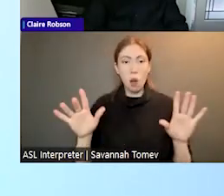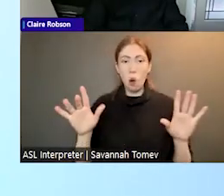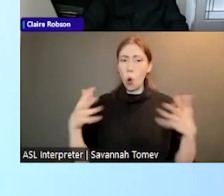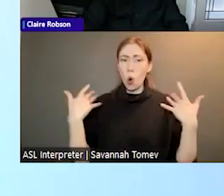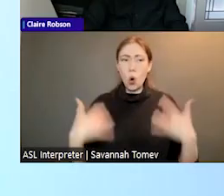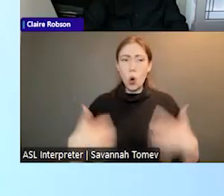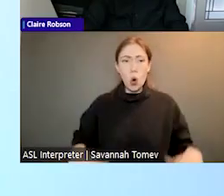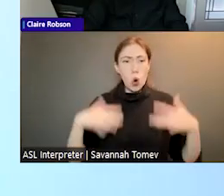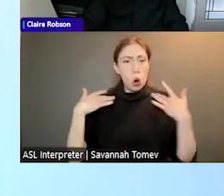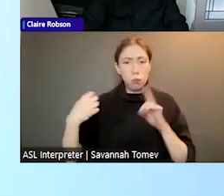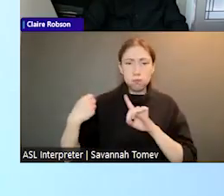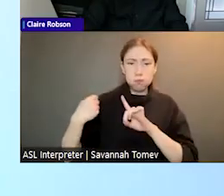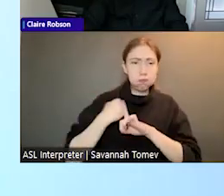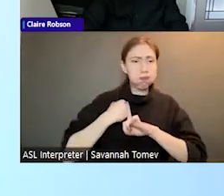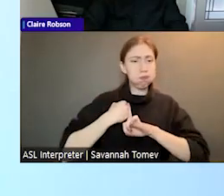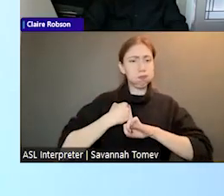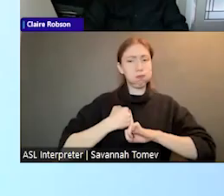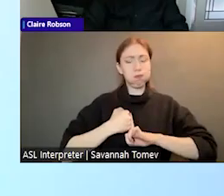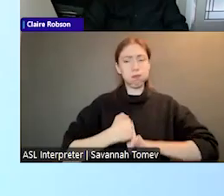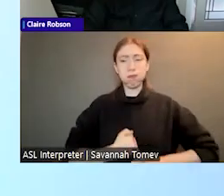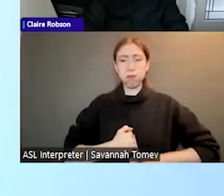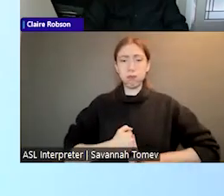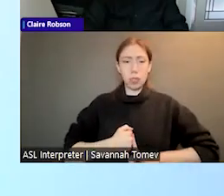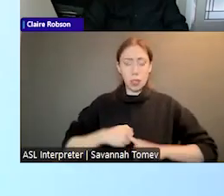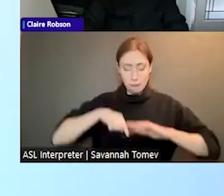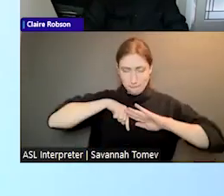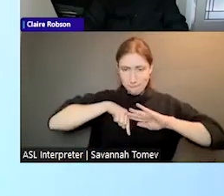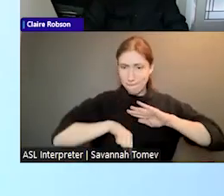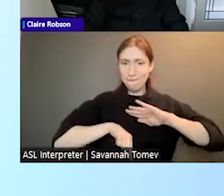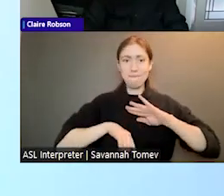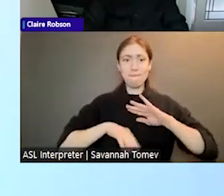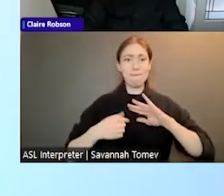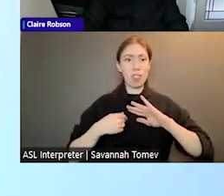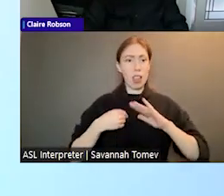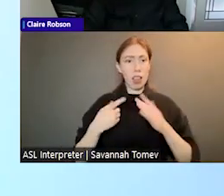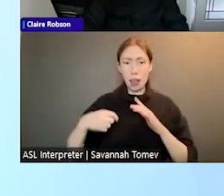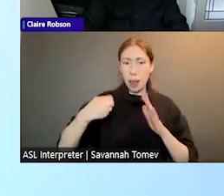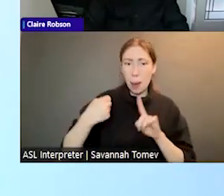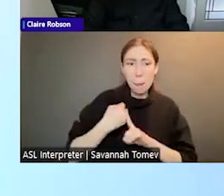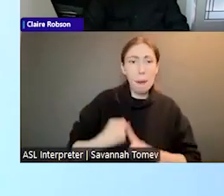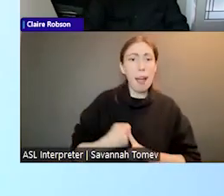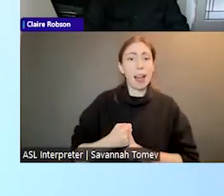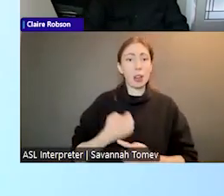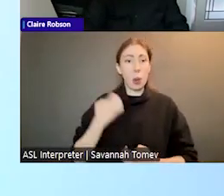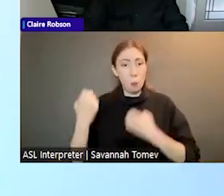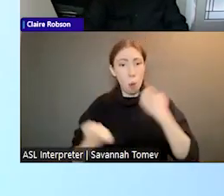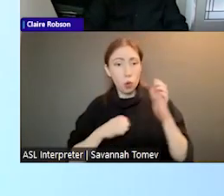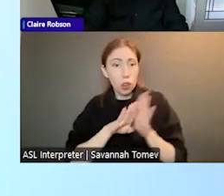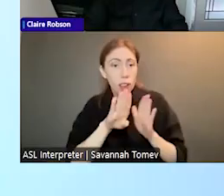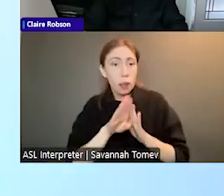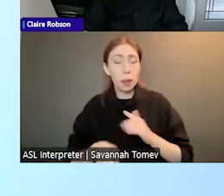impeding healthy emotional development and maturation, the capacity for rewarding